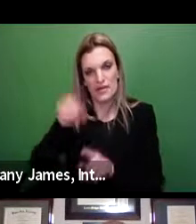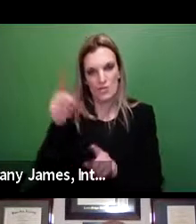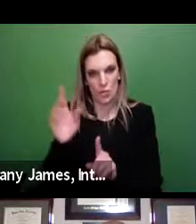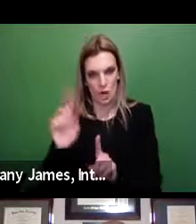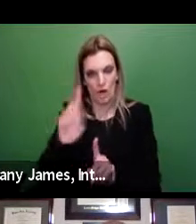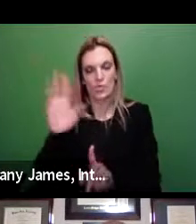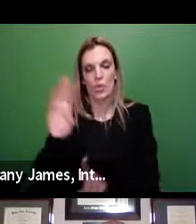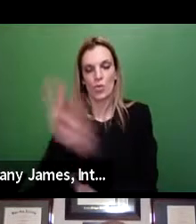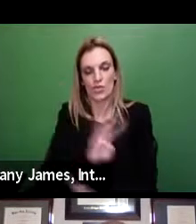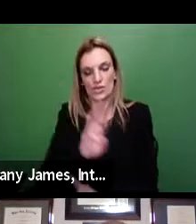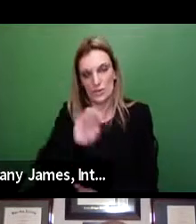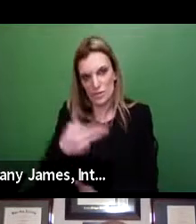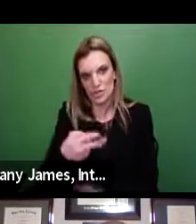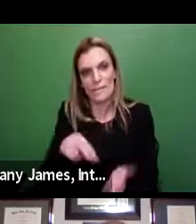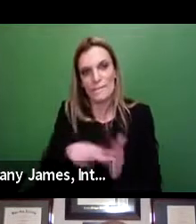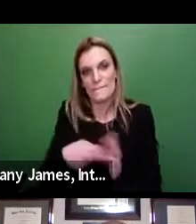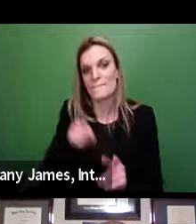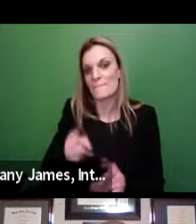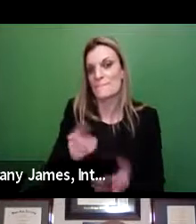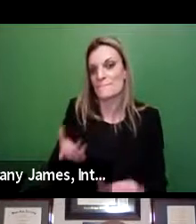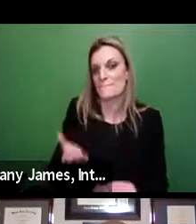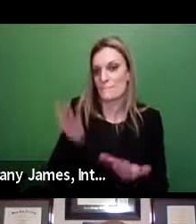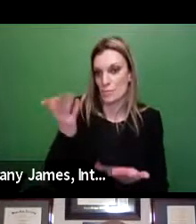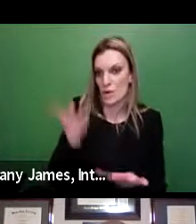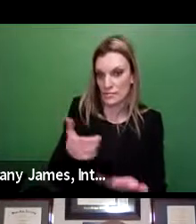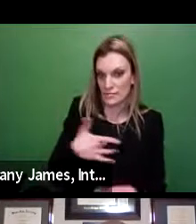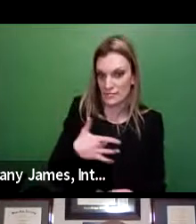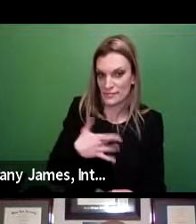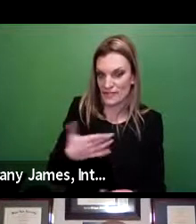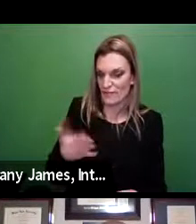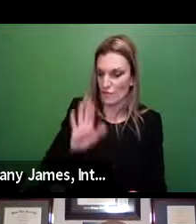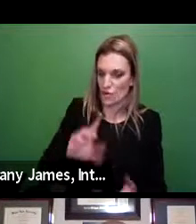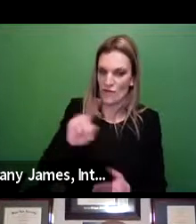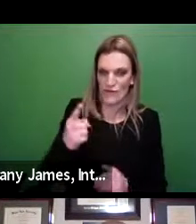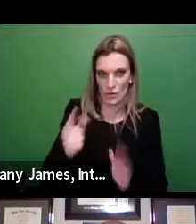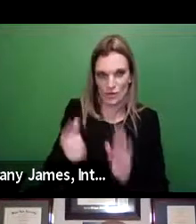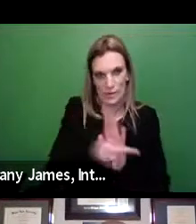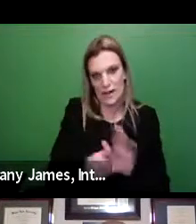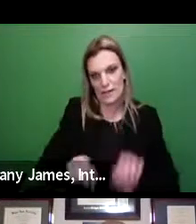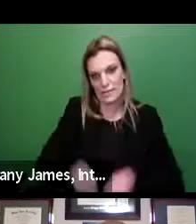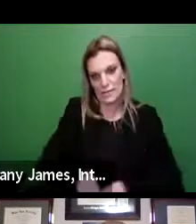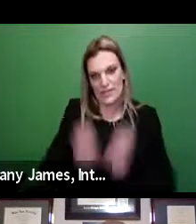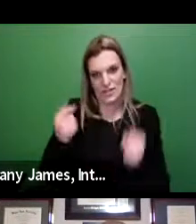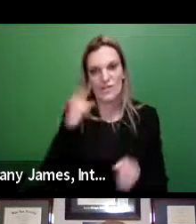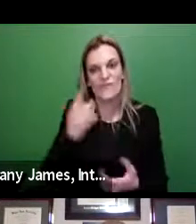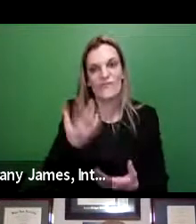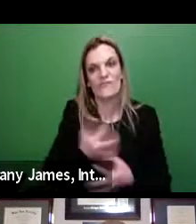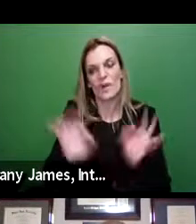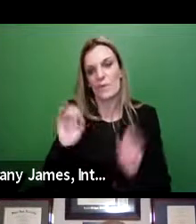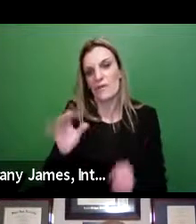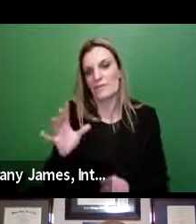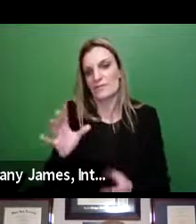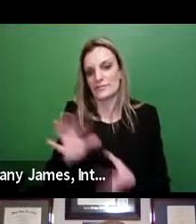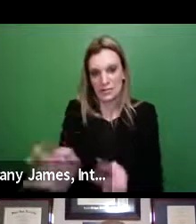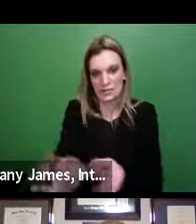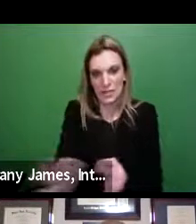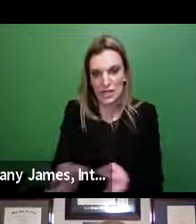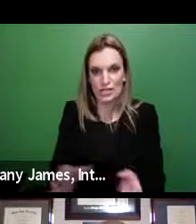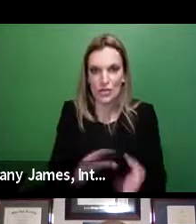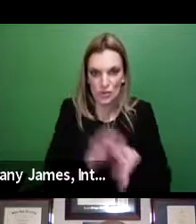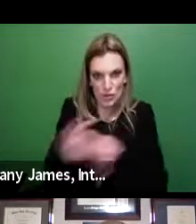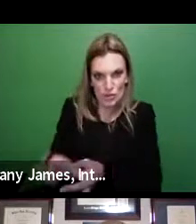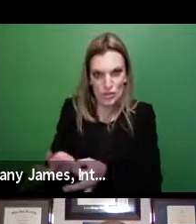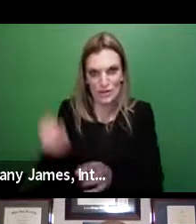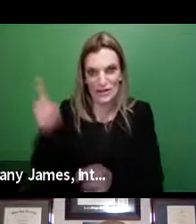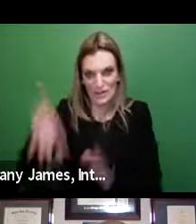where the plaintiffs claim a First Amendment violation of freedom of speech and freedom of association. Discovery